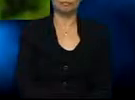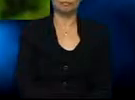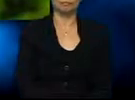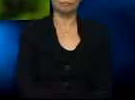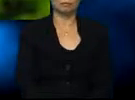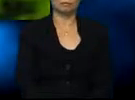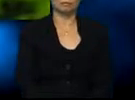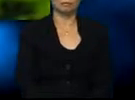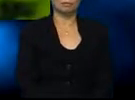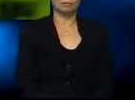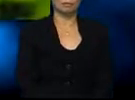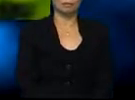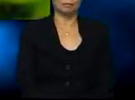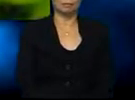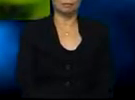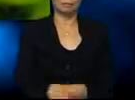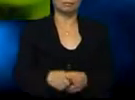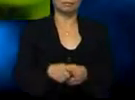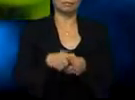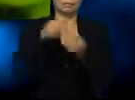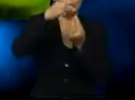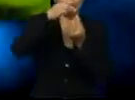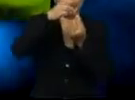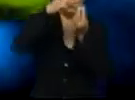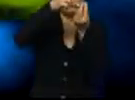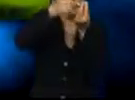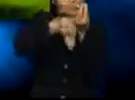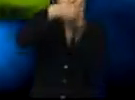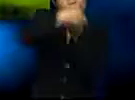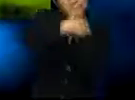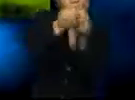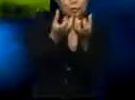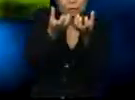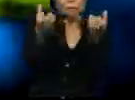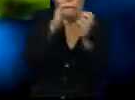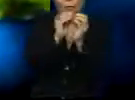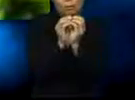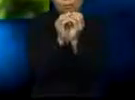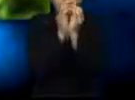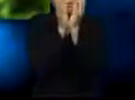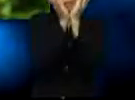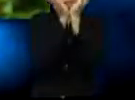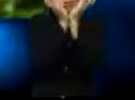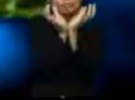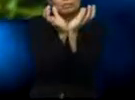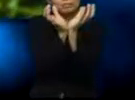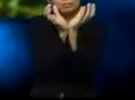The petals of the hibiscus flower separate and opens outwards as it